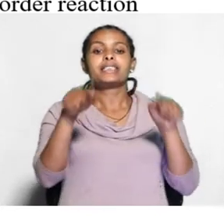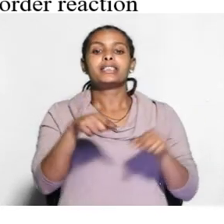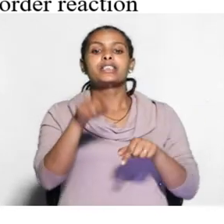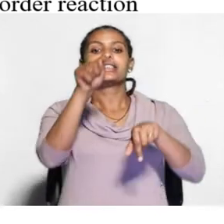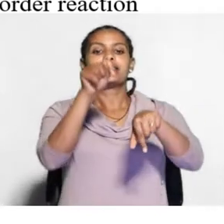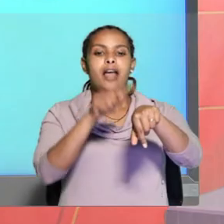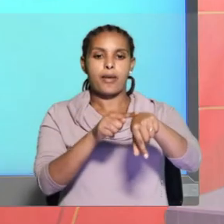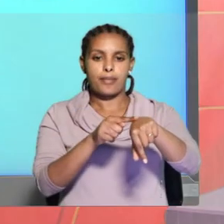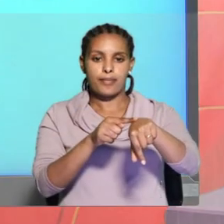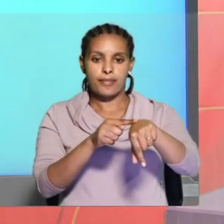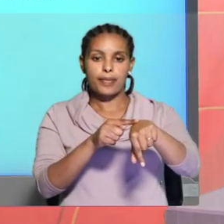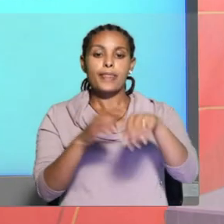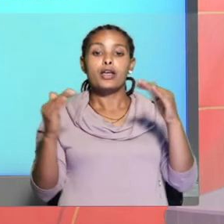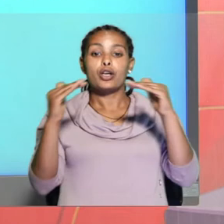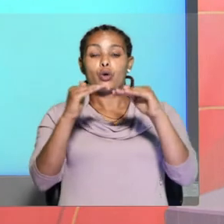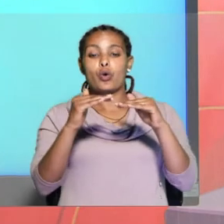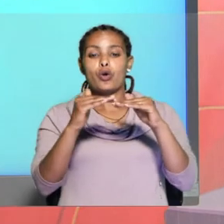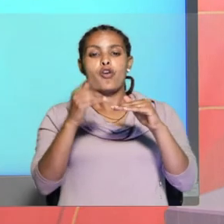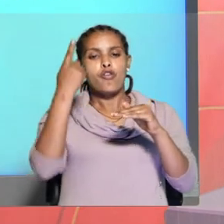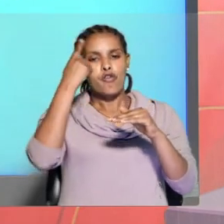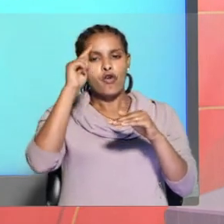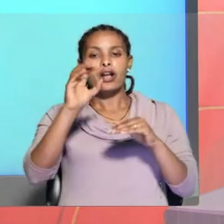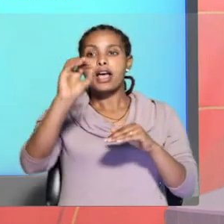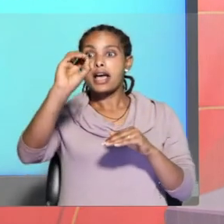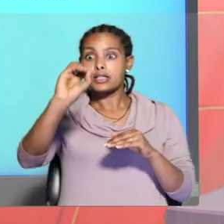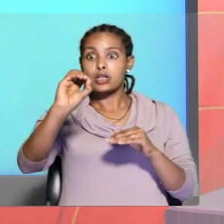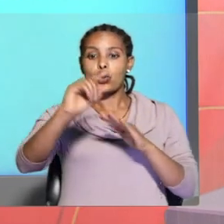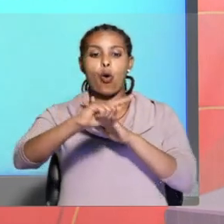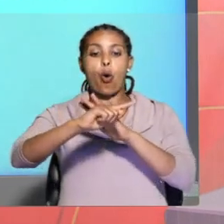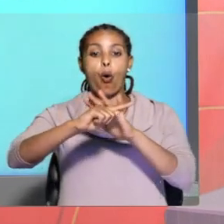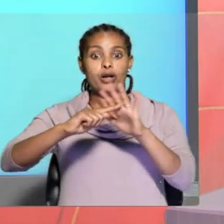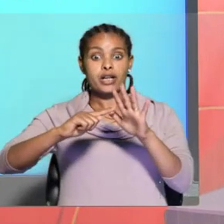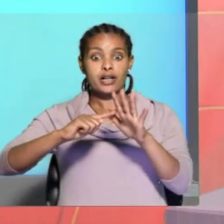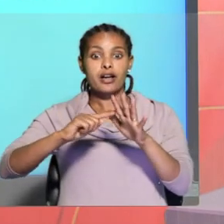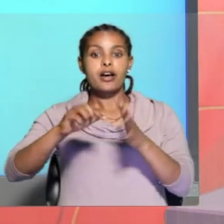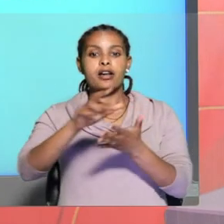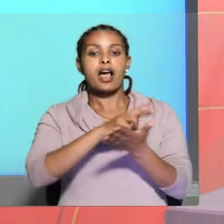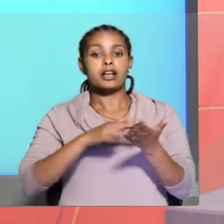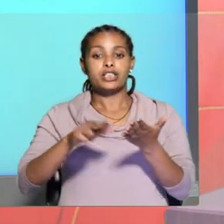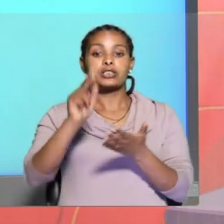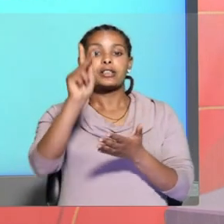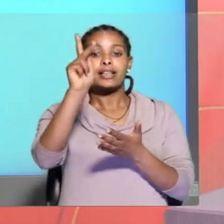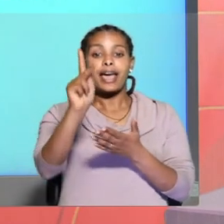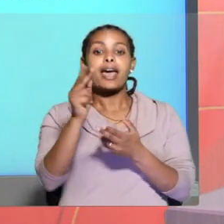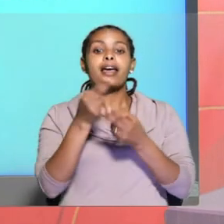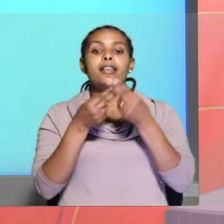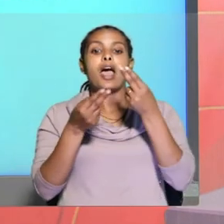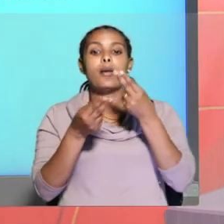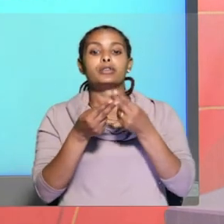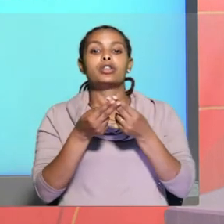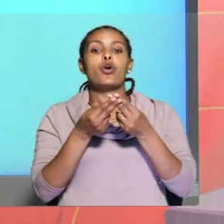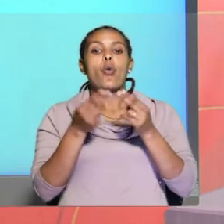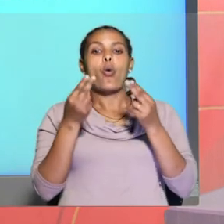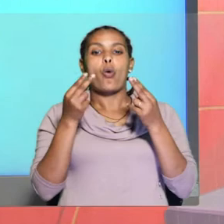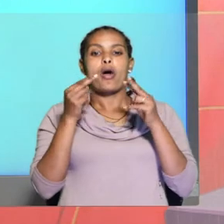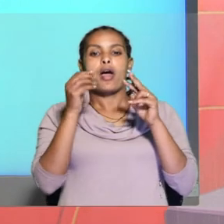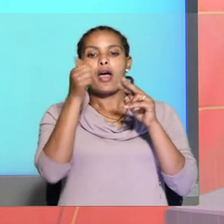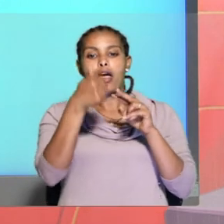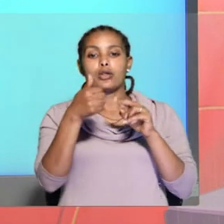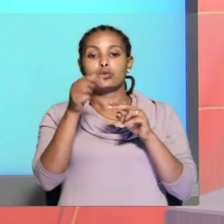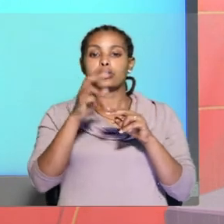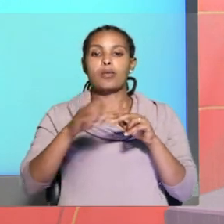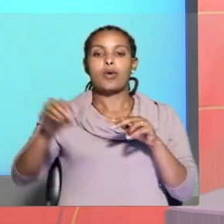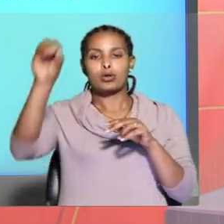time equal for a zero order reaction k times concentration of a to the